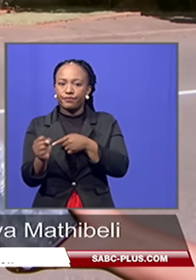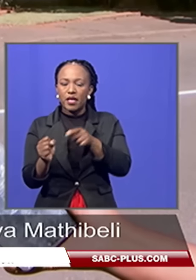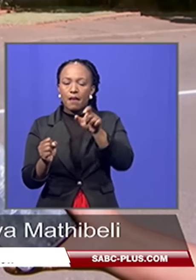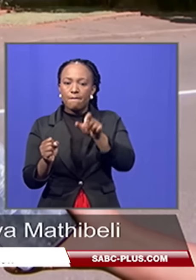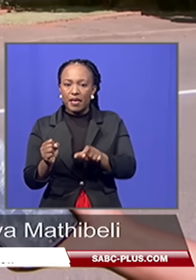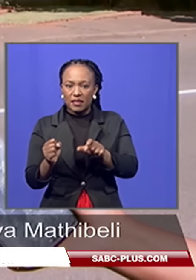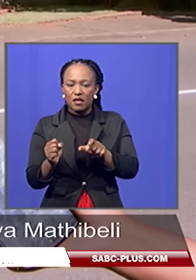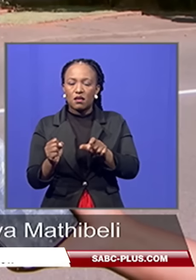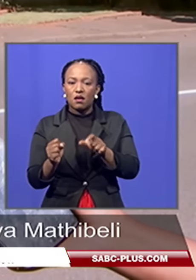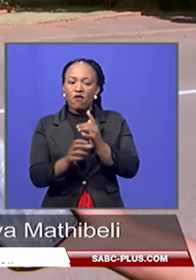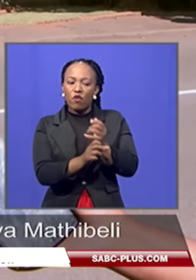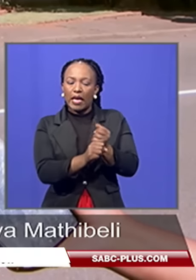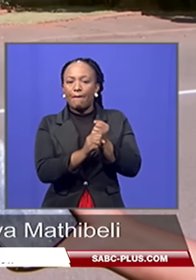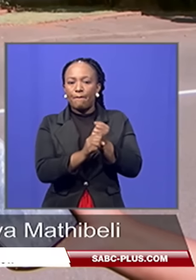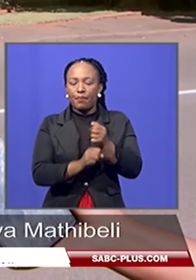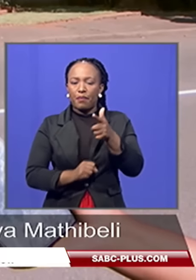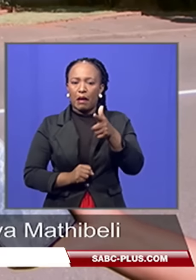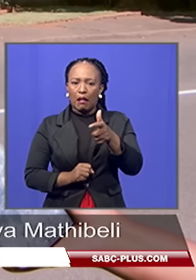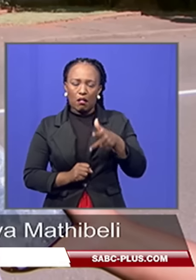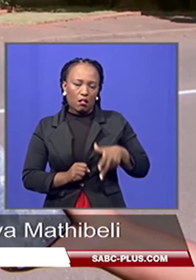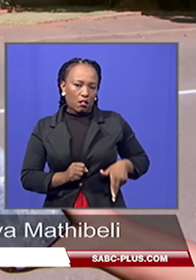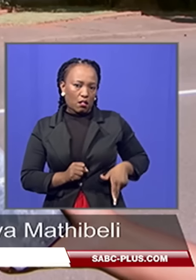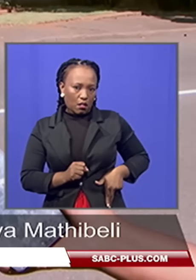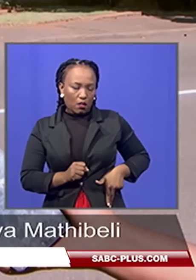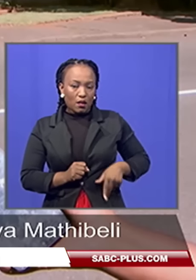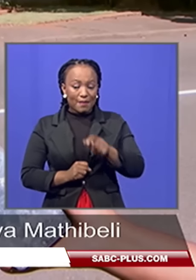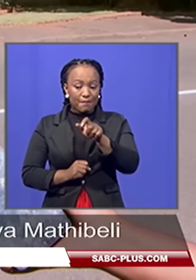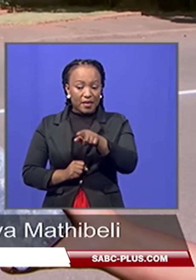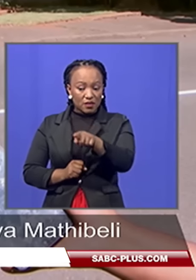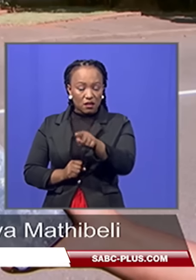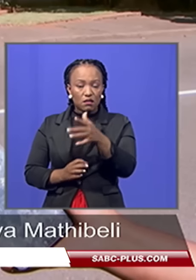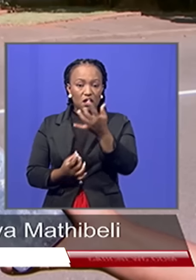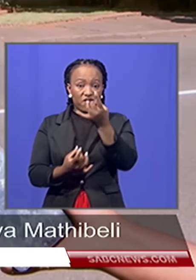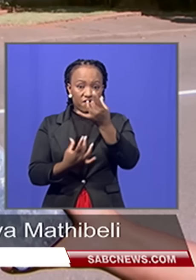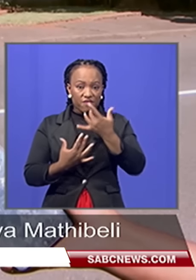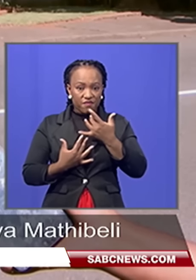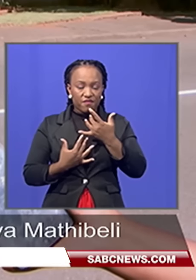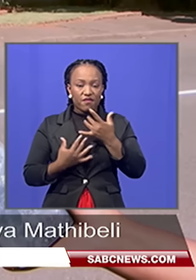charge of the firearms on his behalf. So that person is telling us that the company has got